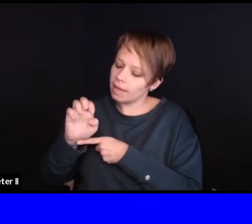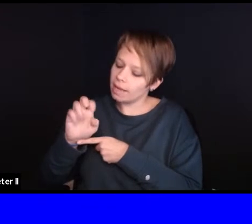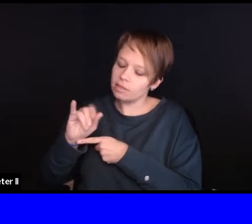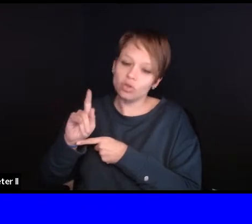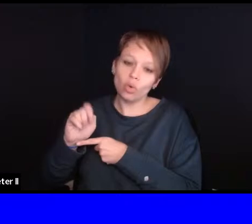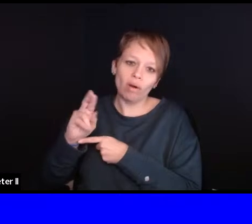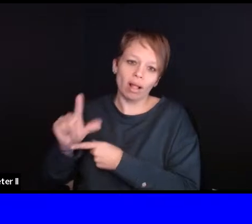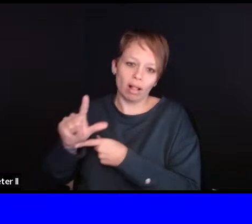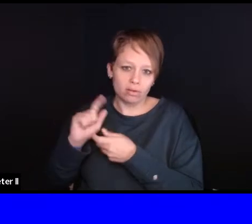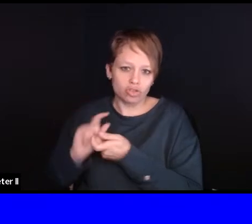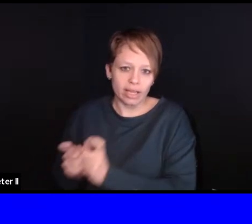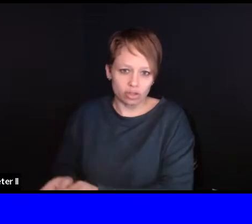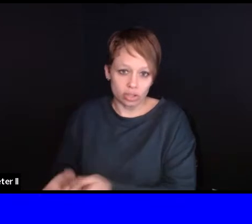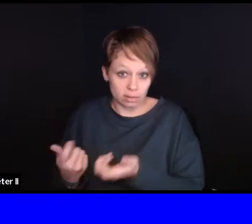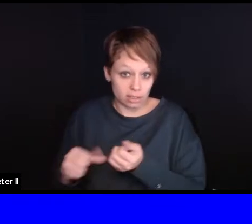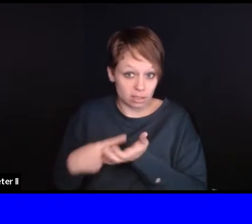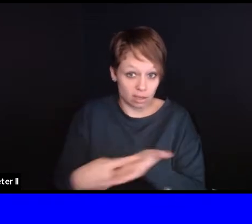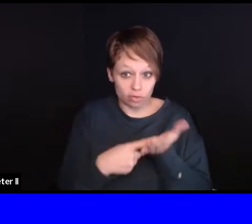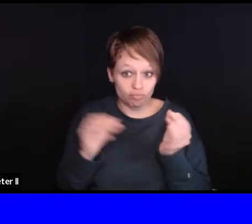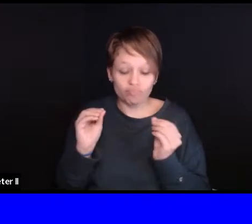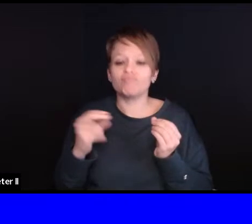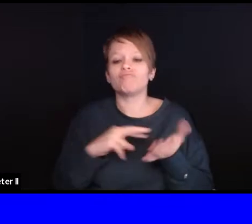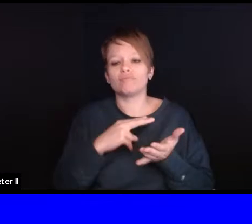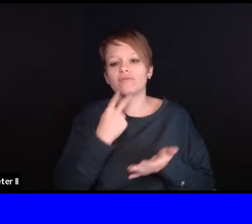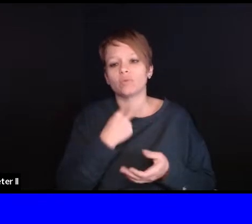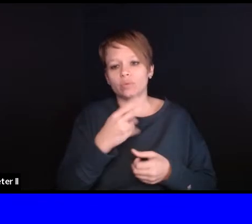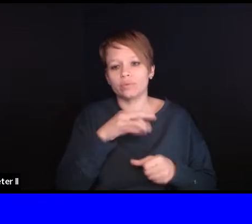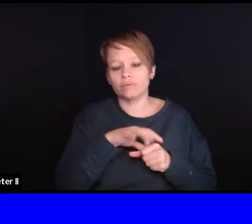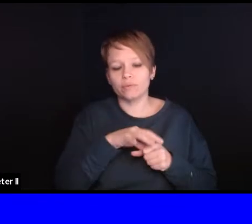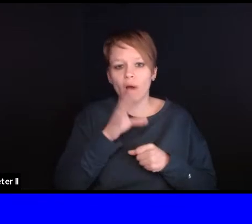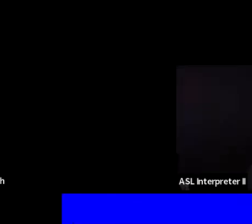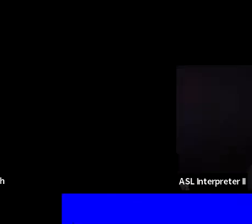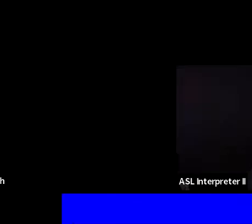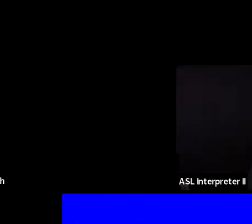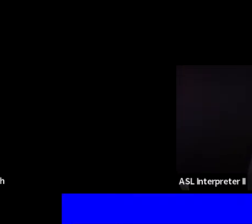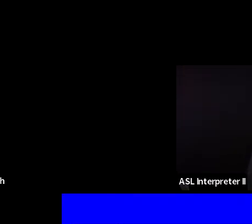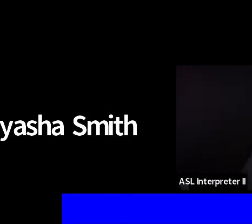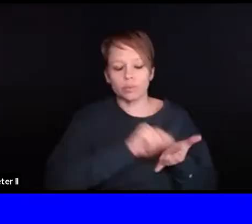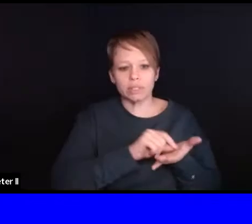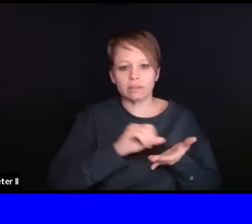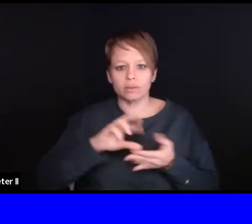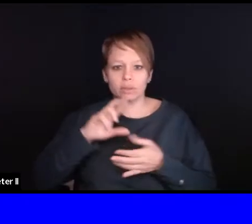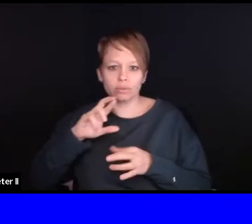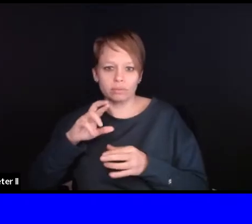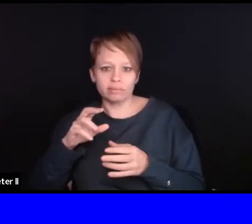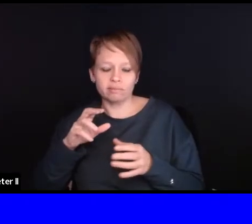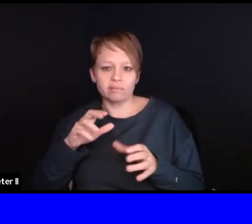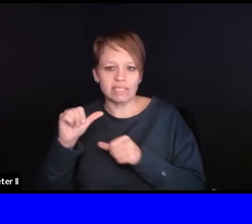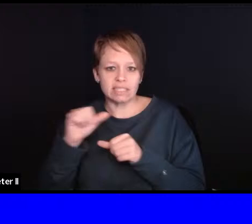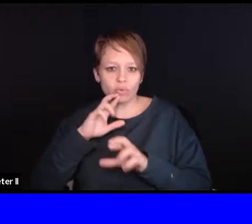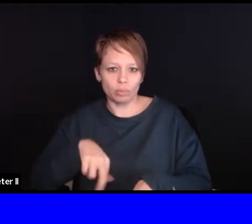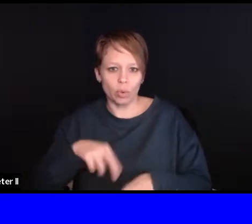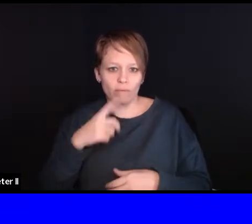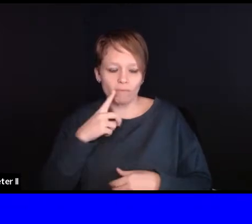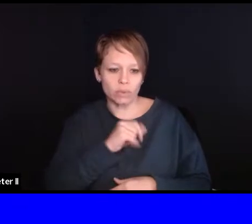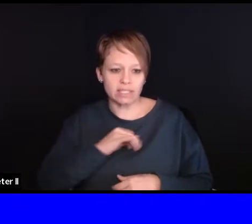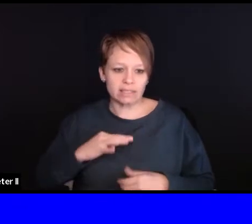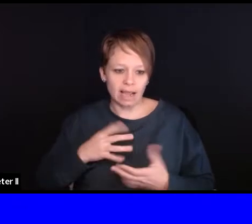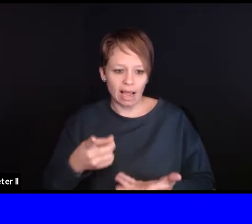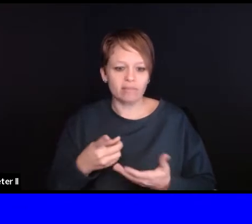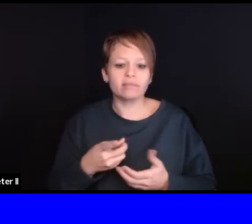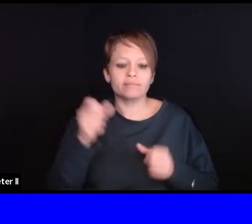A voice vote. The vote is on both the print and report with leave for staff. All those in favor say aye.